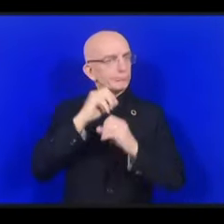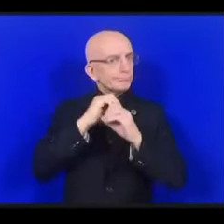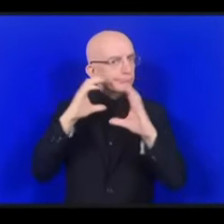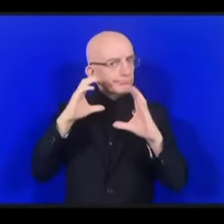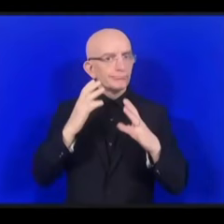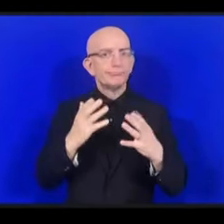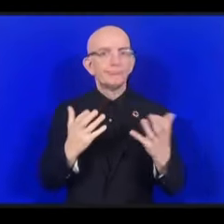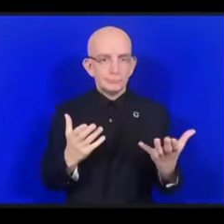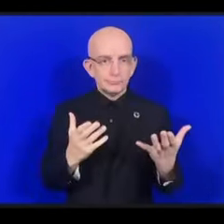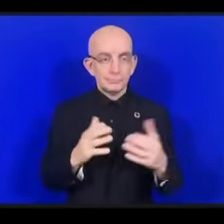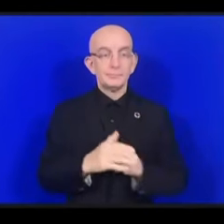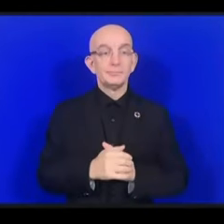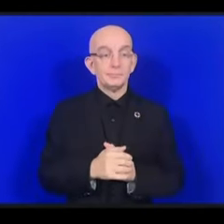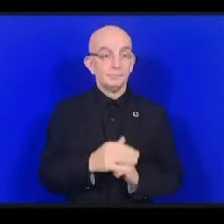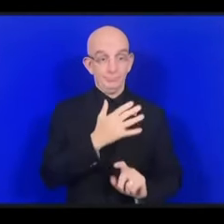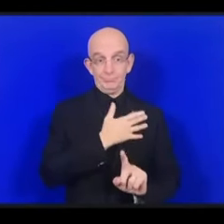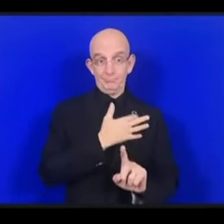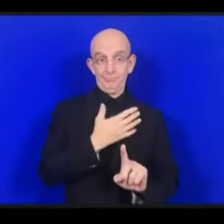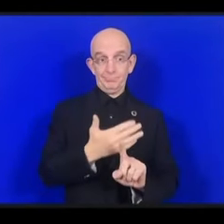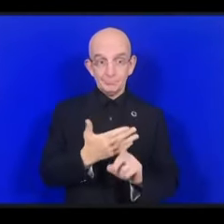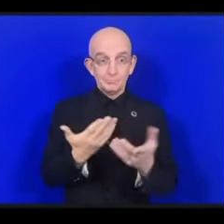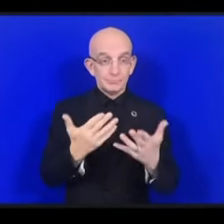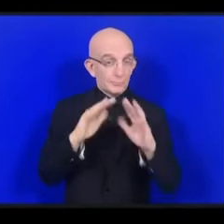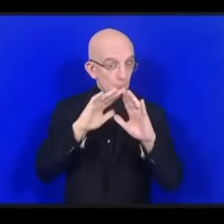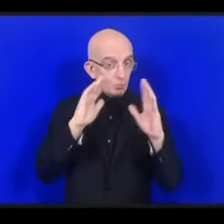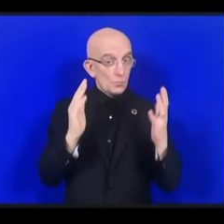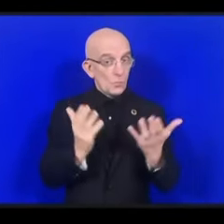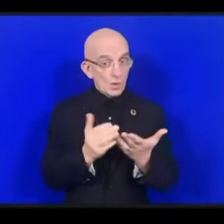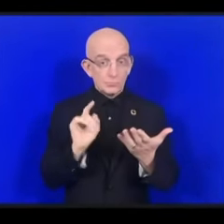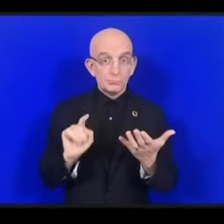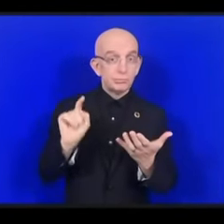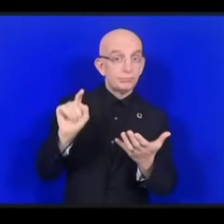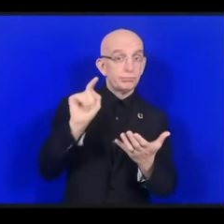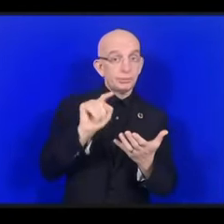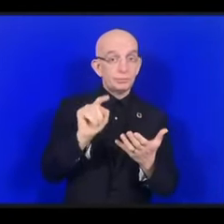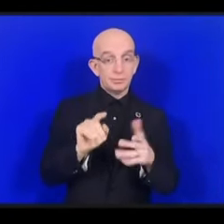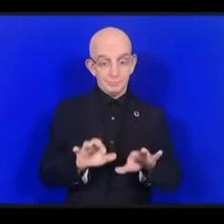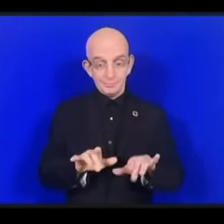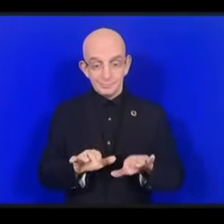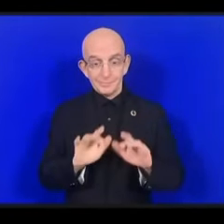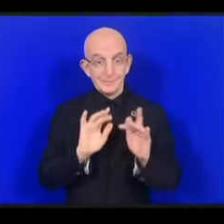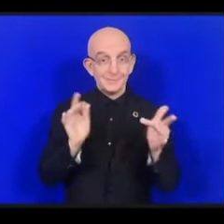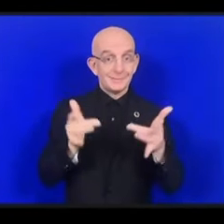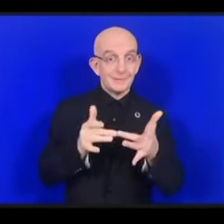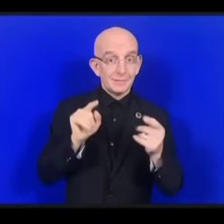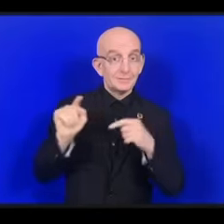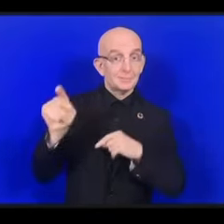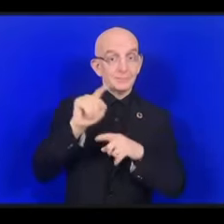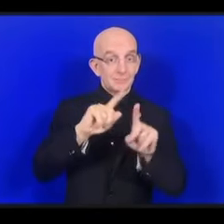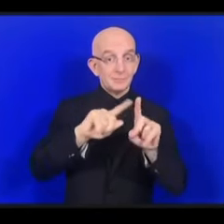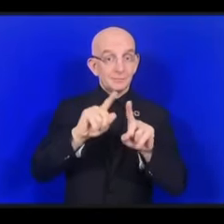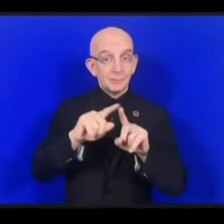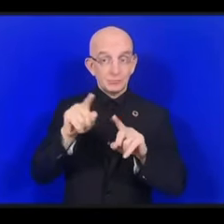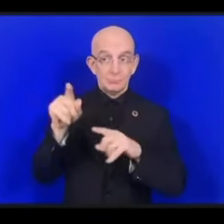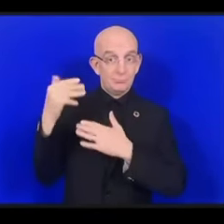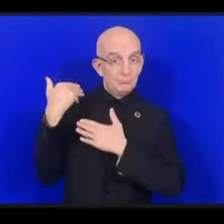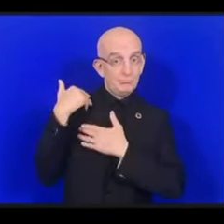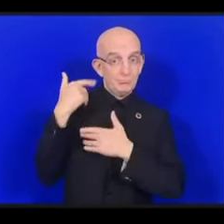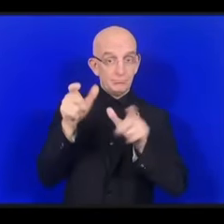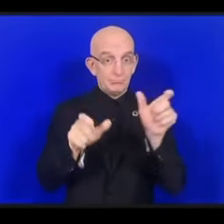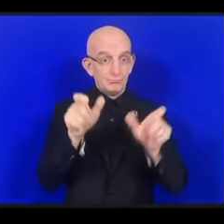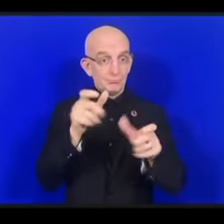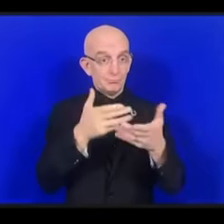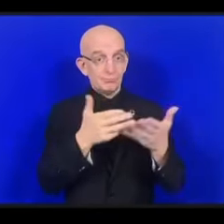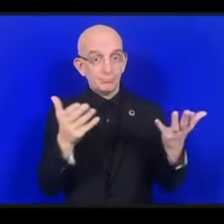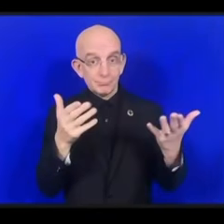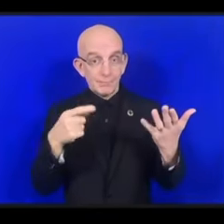connectivity affordable and accessible, billions of people are not yet online. As my